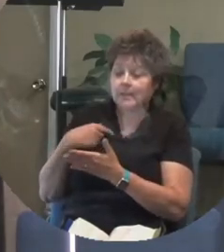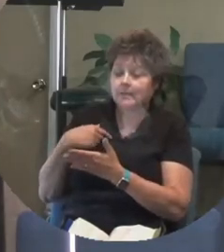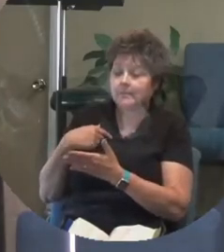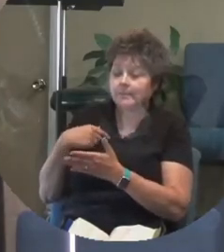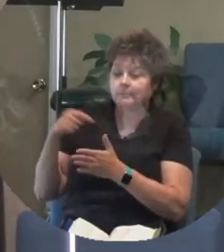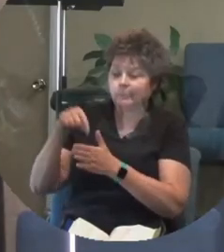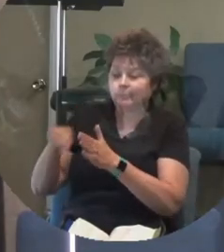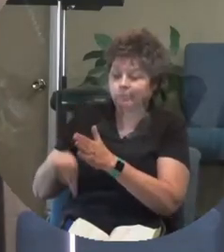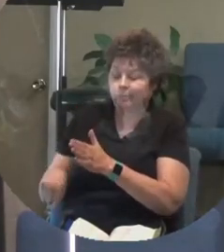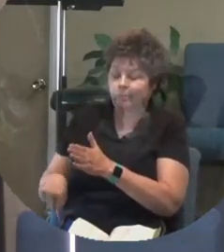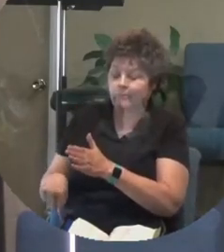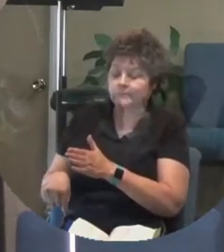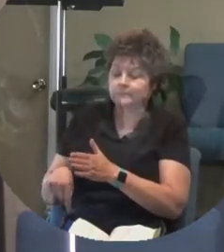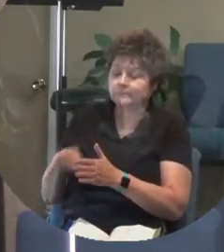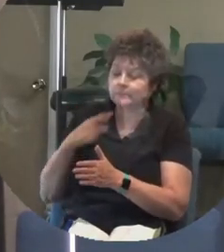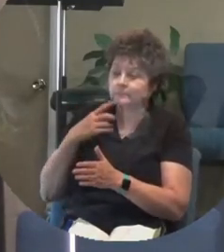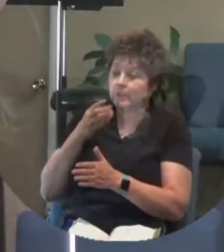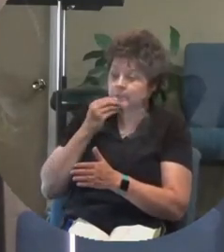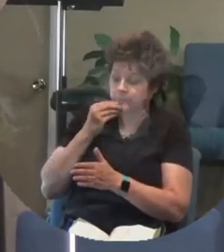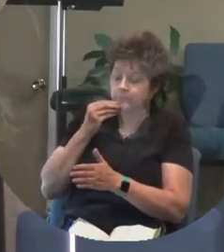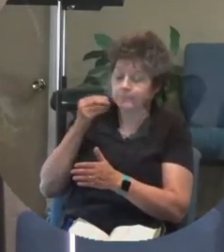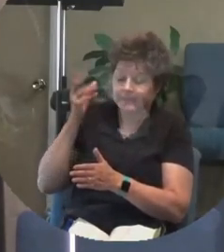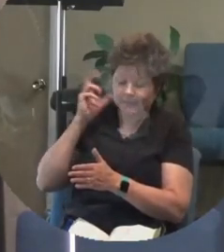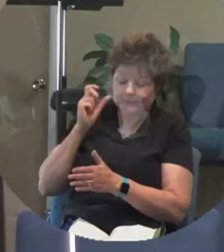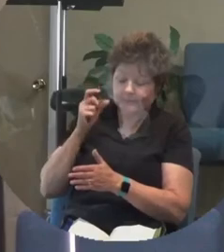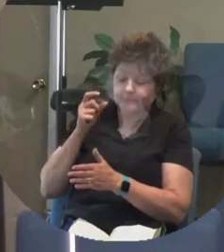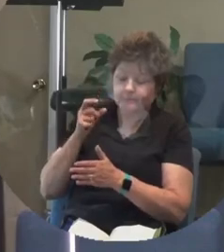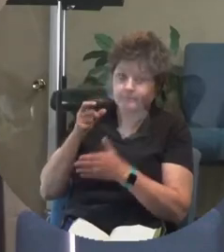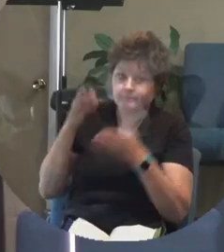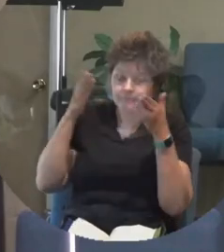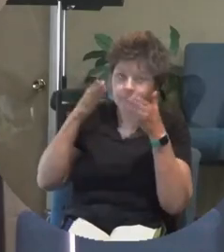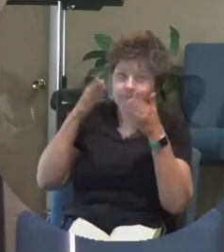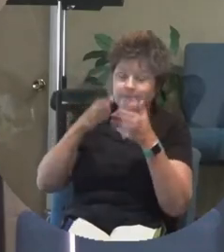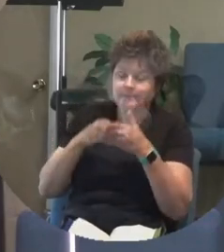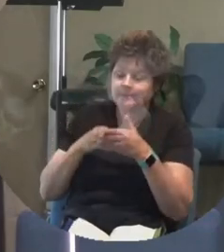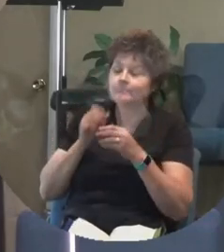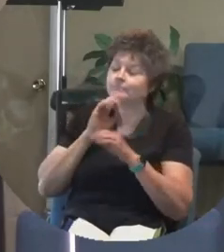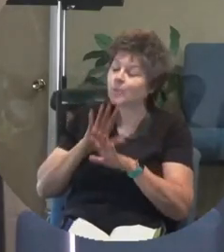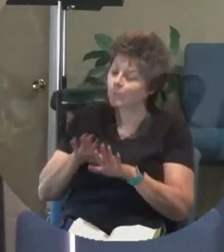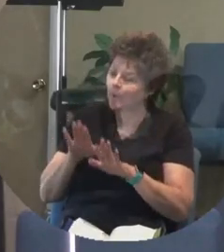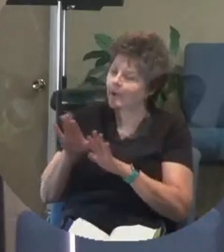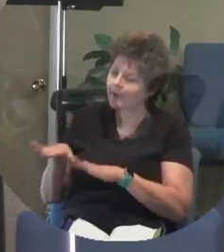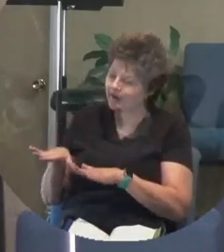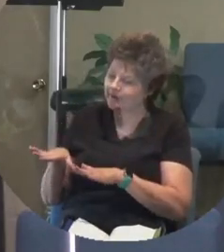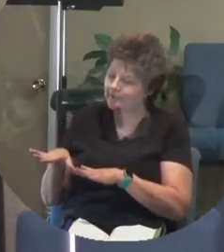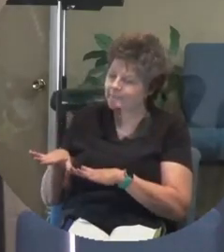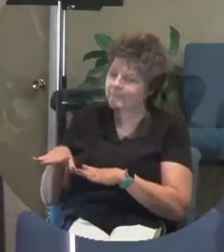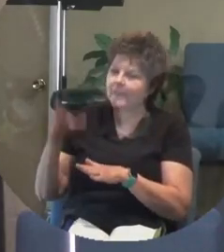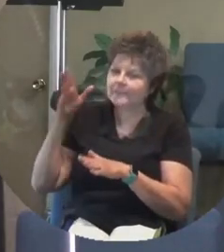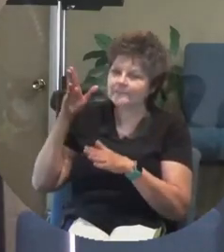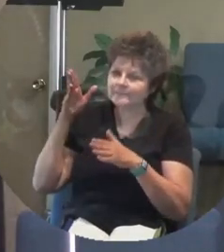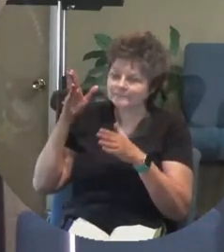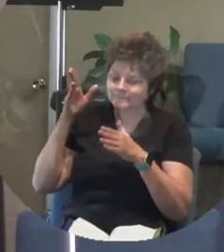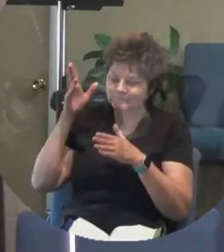So basically he says, shut up and listen. Sorry. Quiet down and listen.